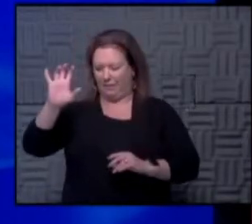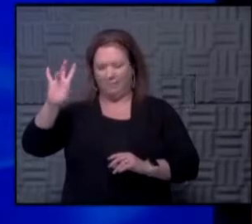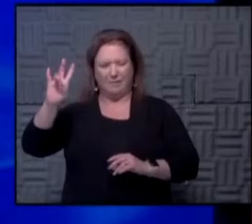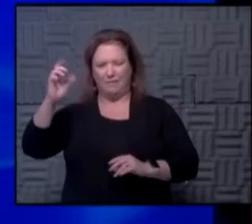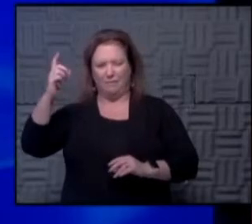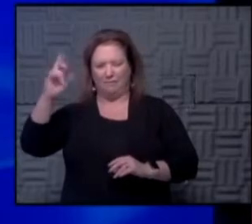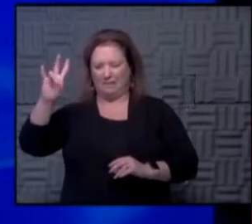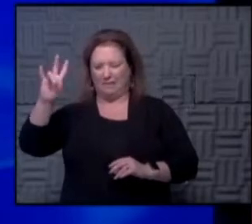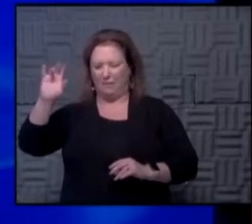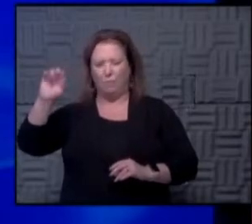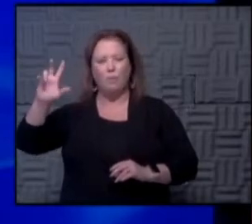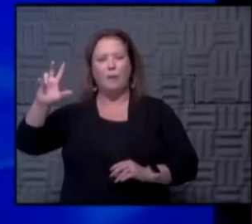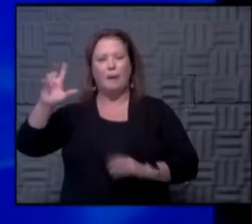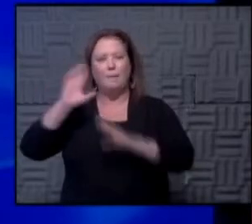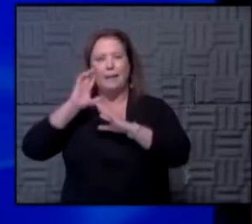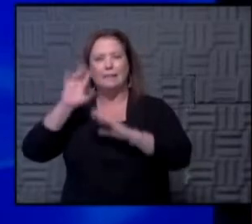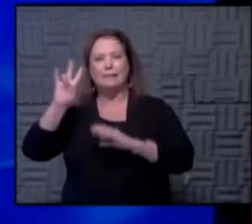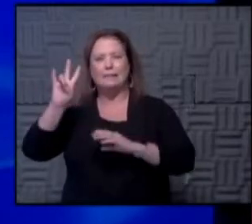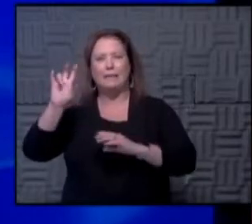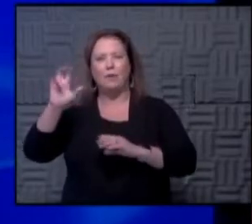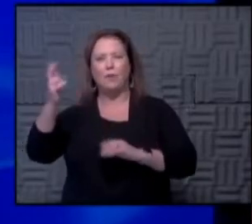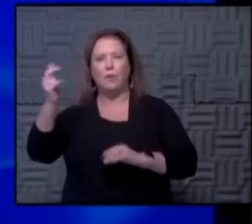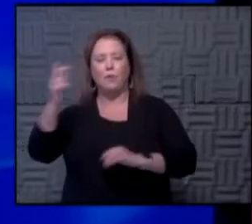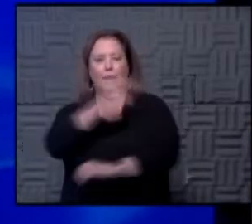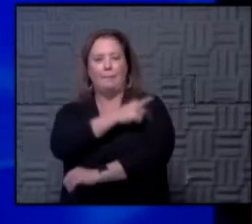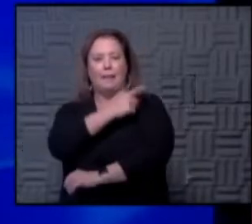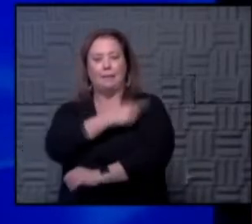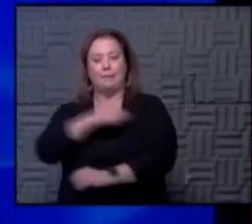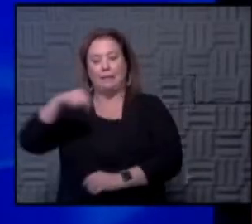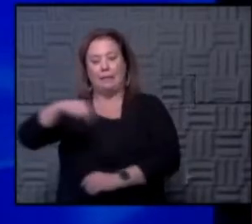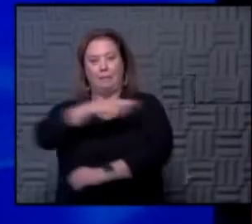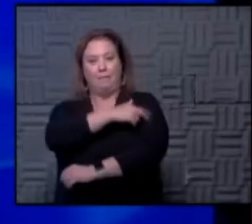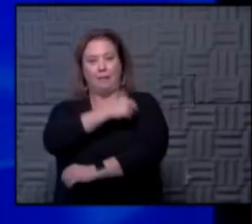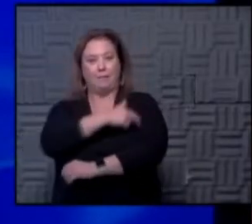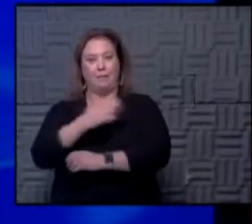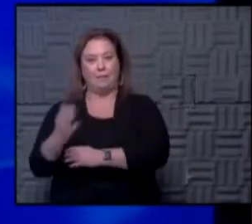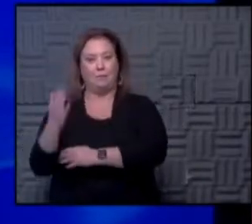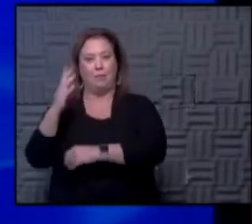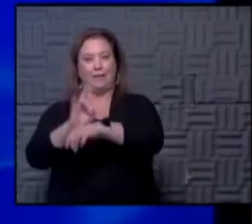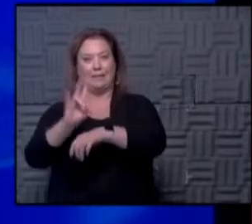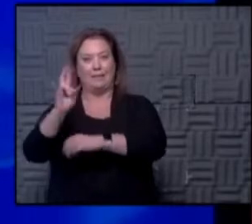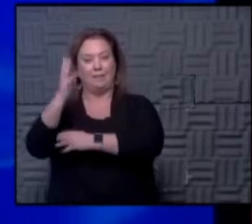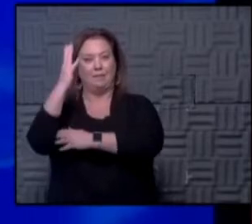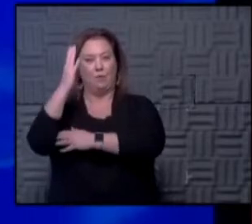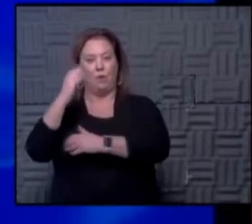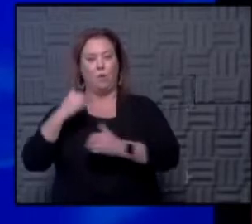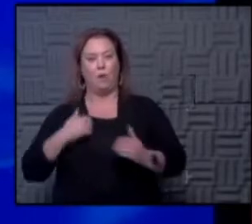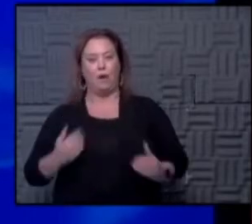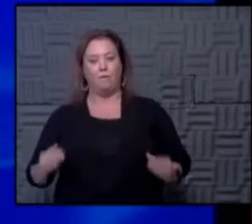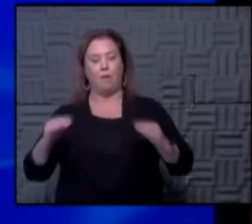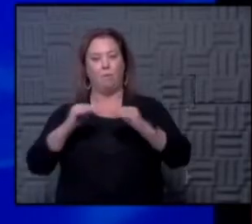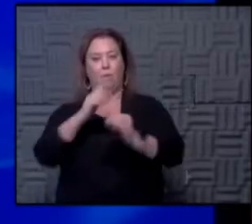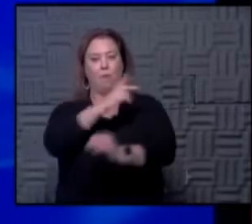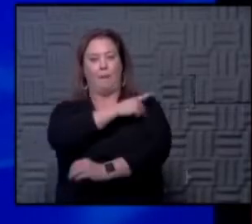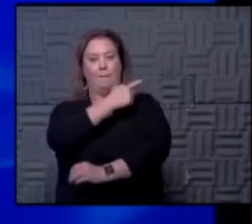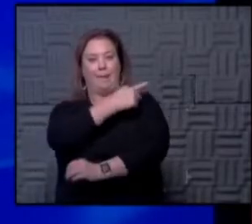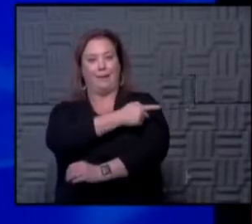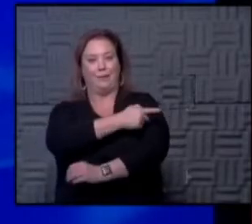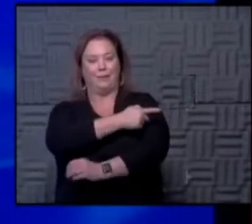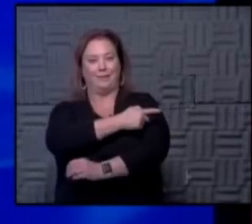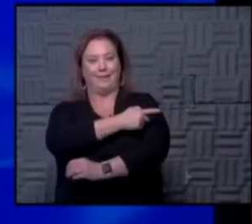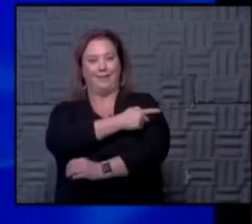some odd, 703, I think, or 713 patients in our hospital this morning at 7 o'clock total. We have more patients than we have beds